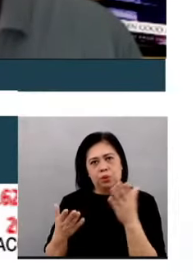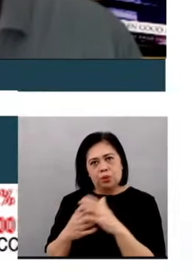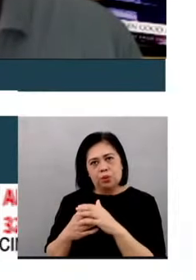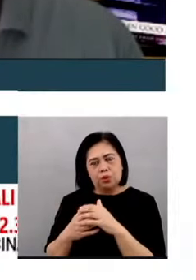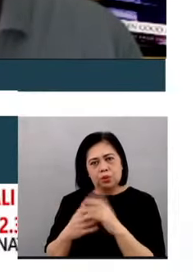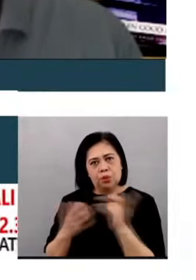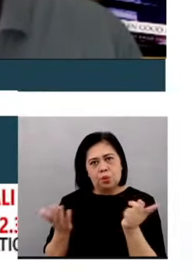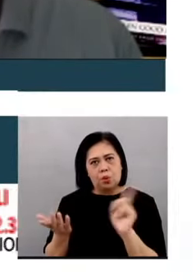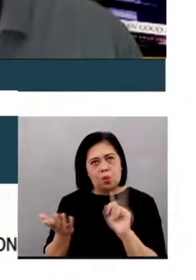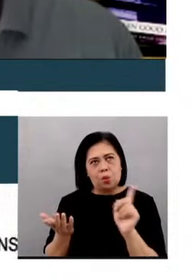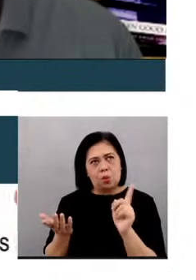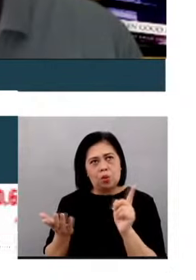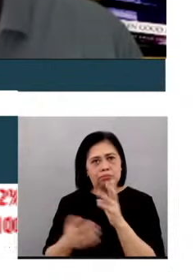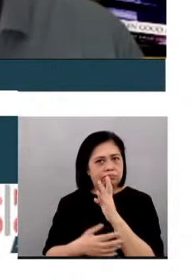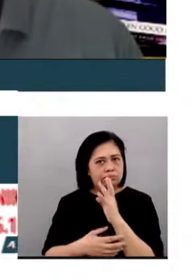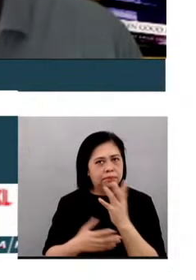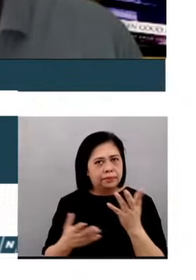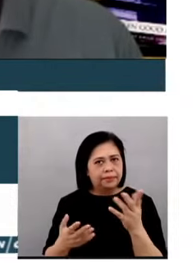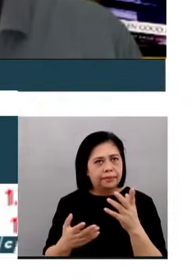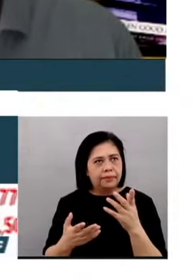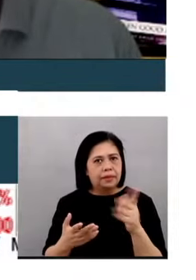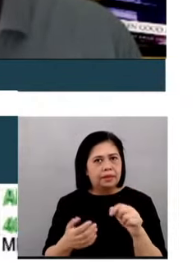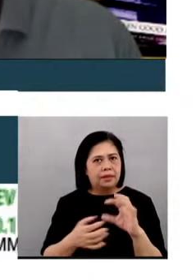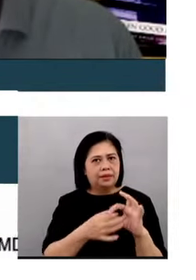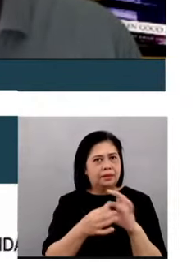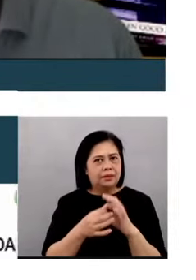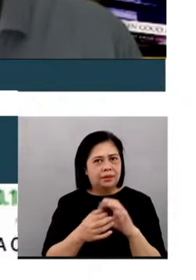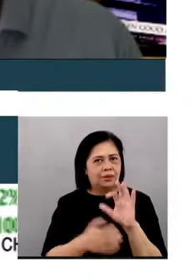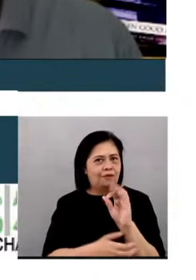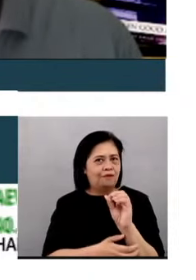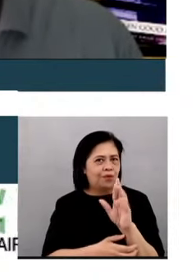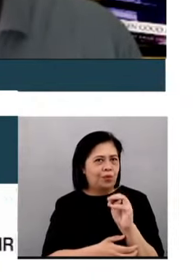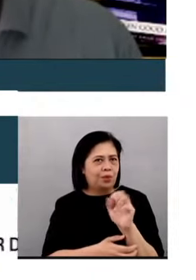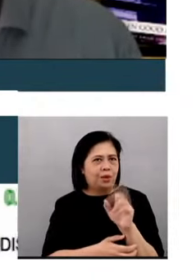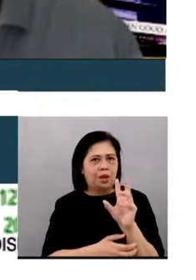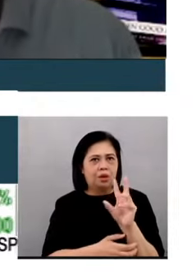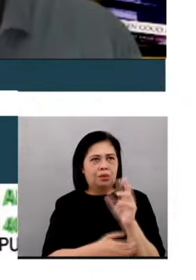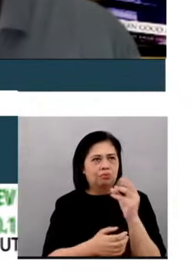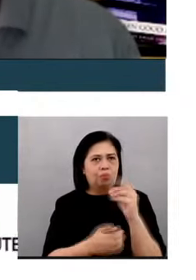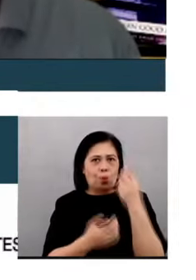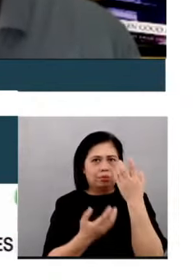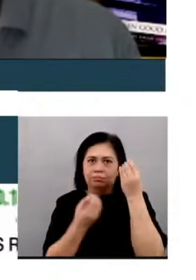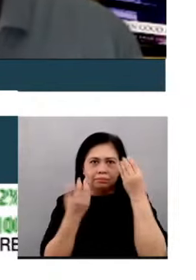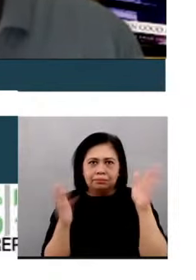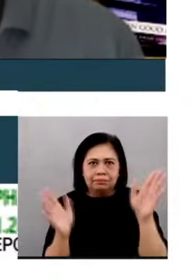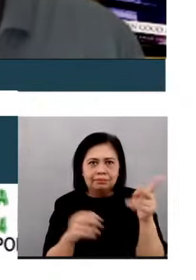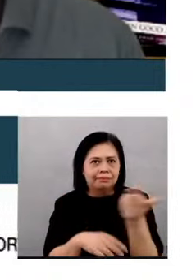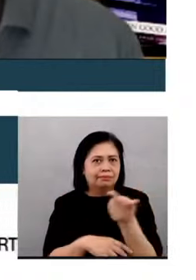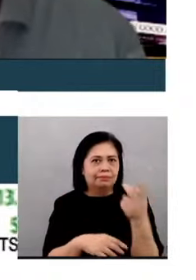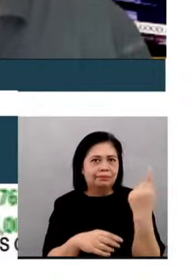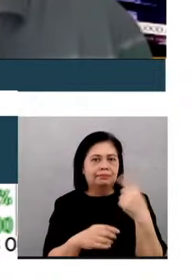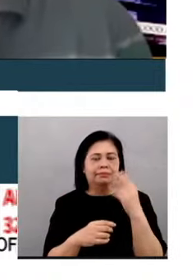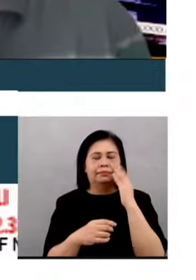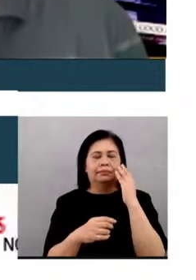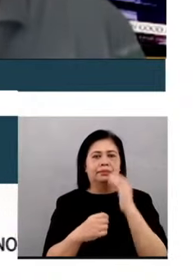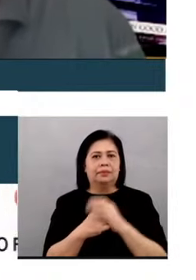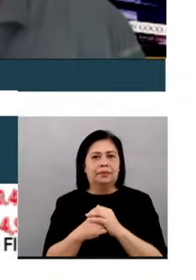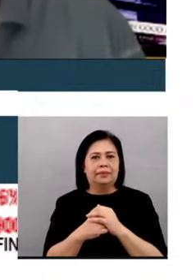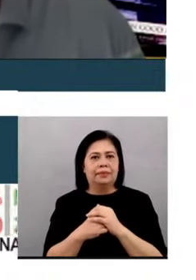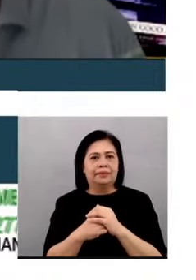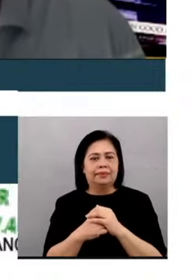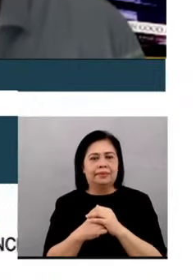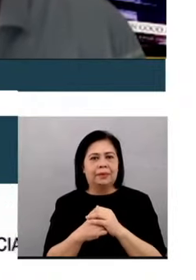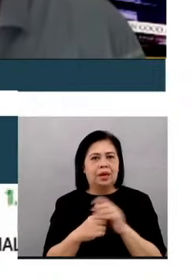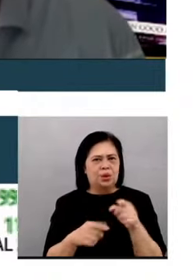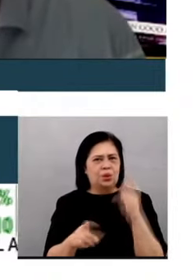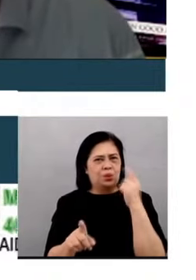was stated in that unification formula. Nobody knows, right? Do you think that the narrative that it